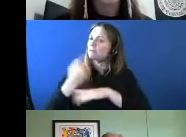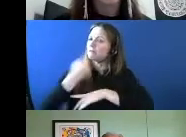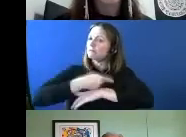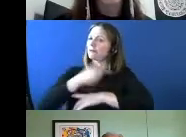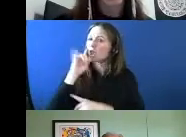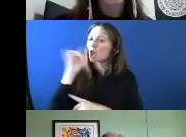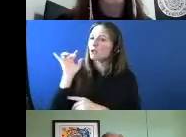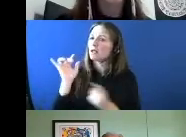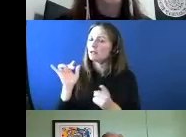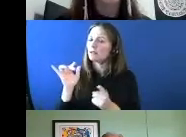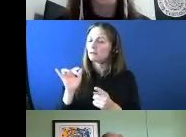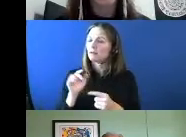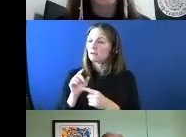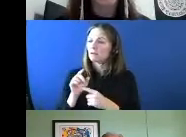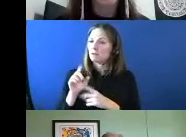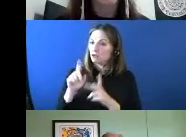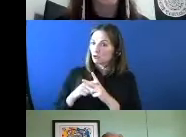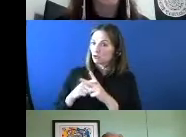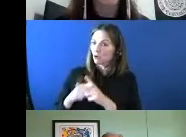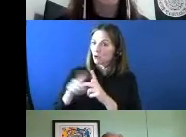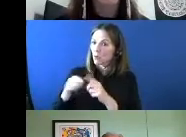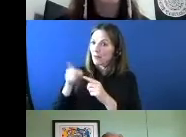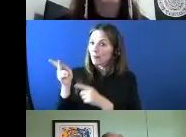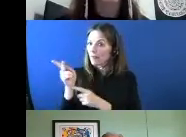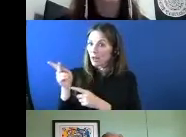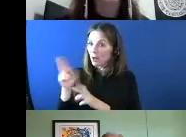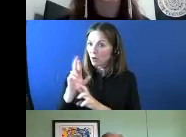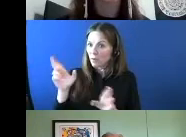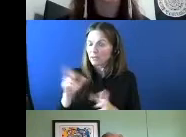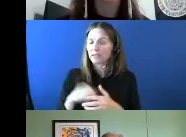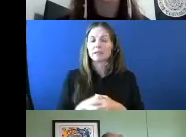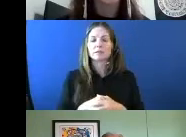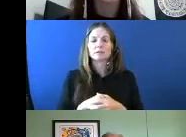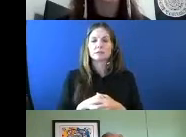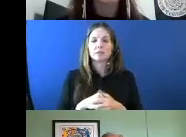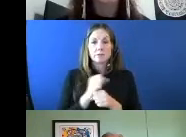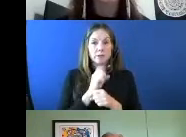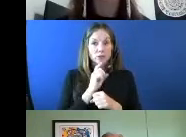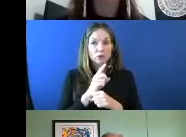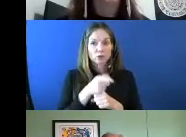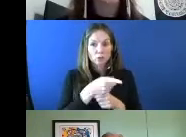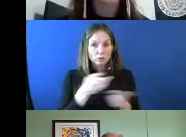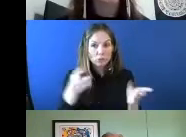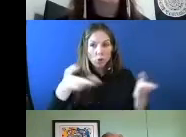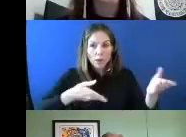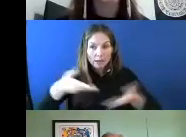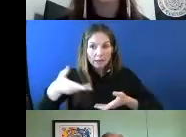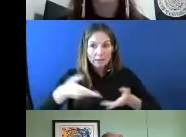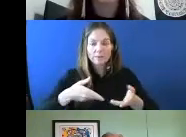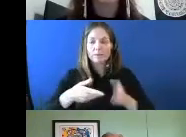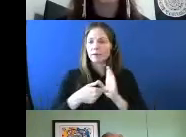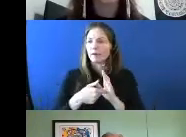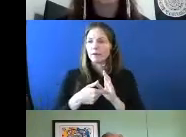you know, we didn't start until they were ready to start. And we made sure to welcome all of the participants as they were coming in. We